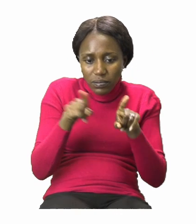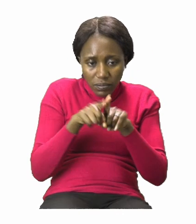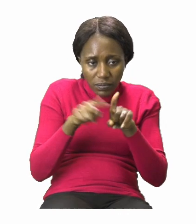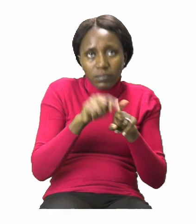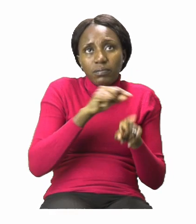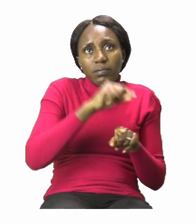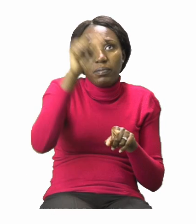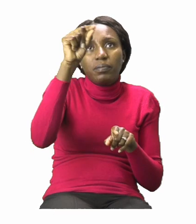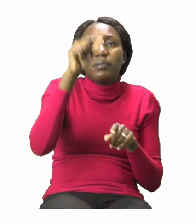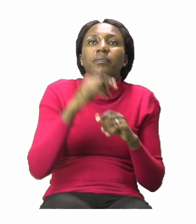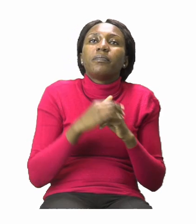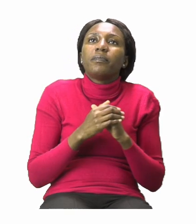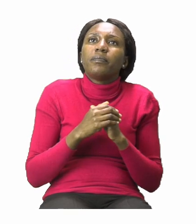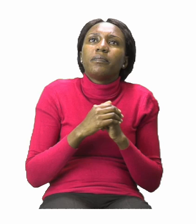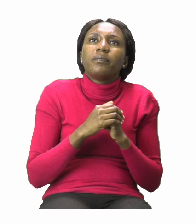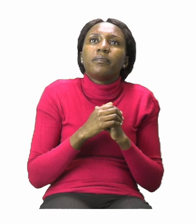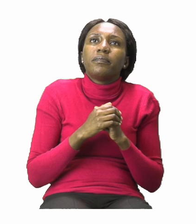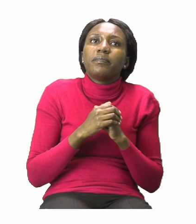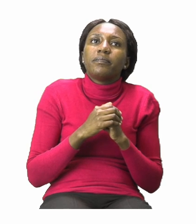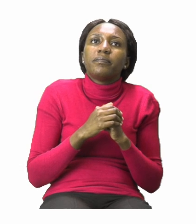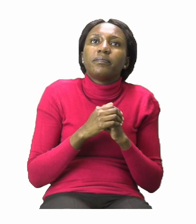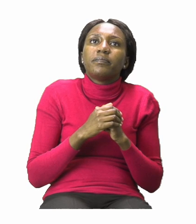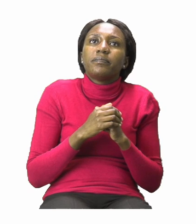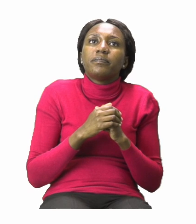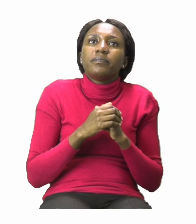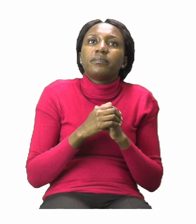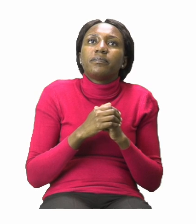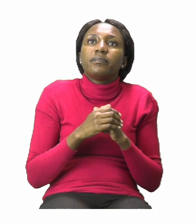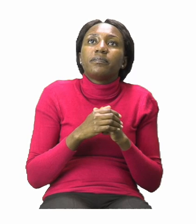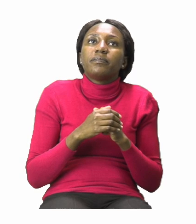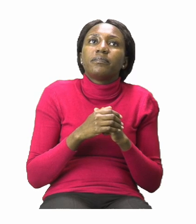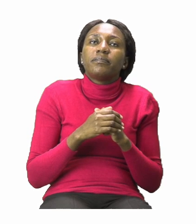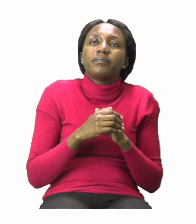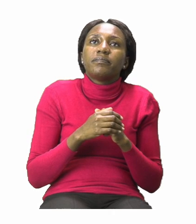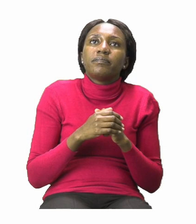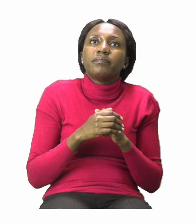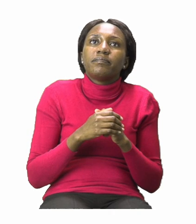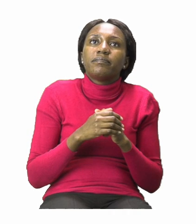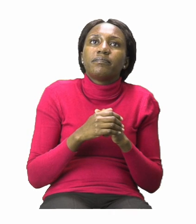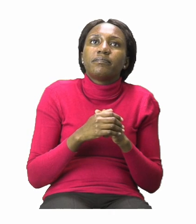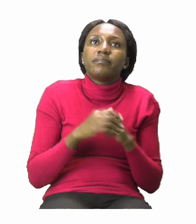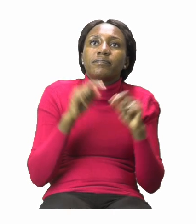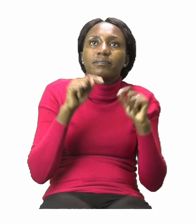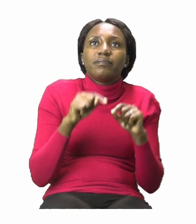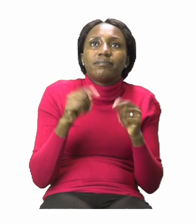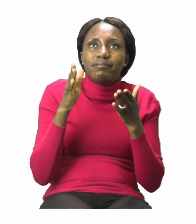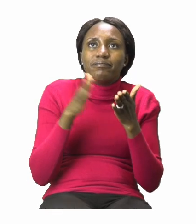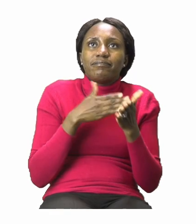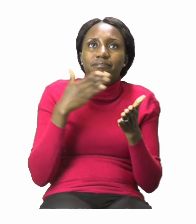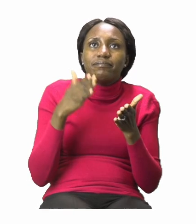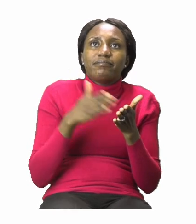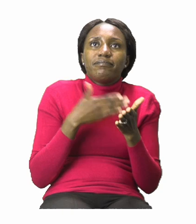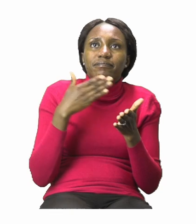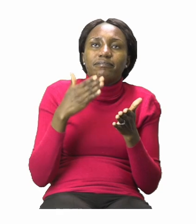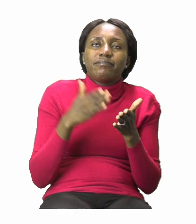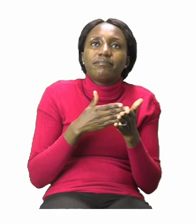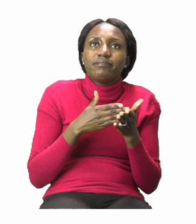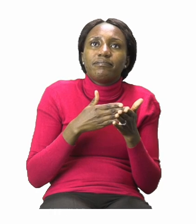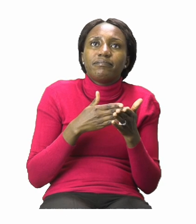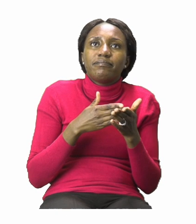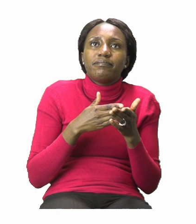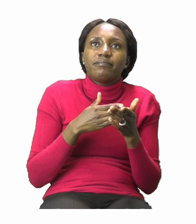Then when you're done, you would have completed your activity and you can now move on to the next page,